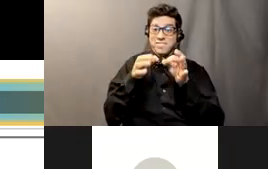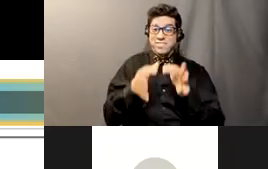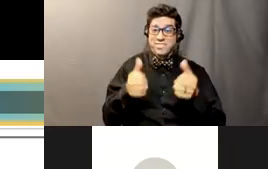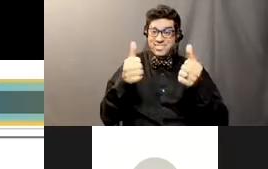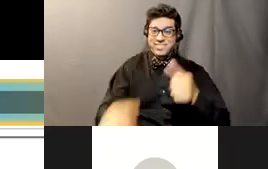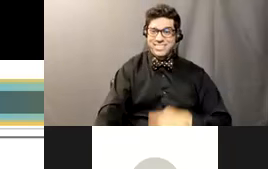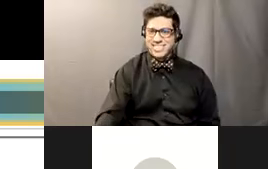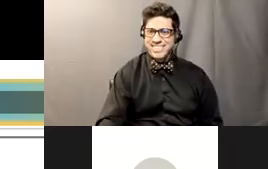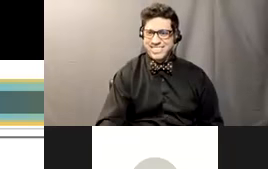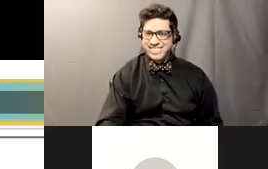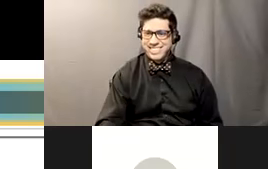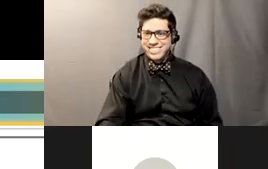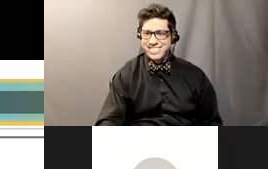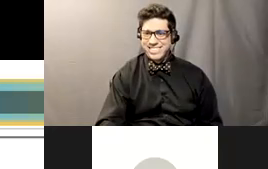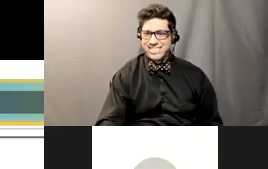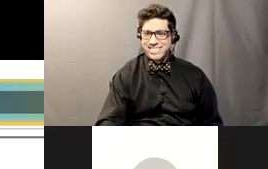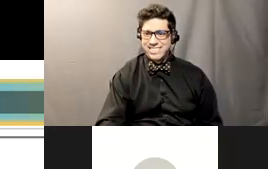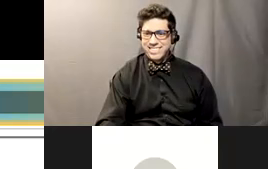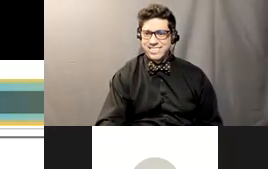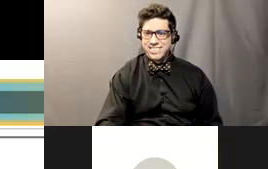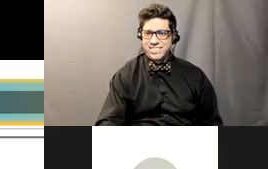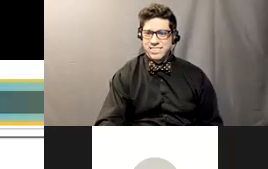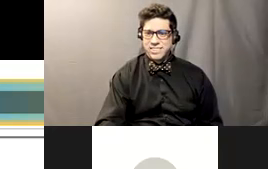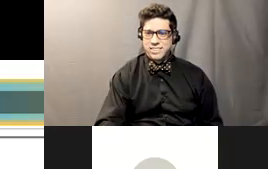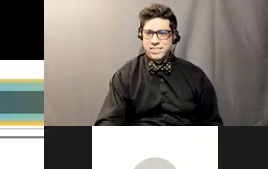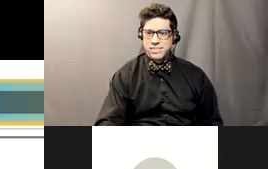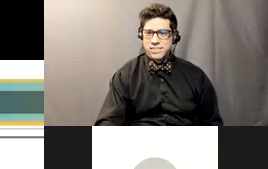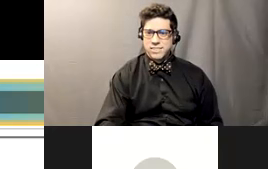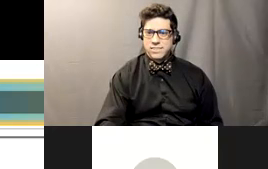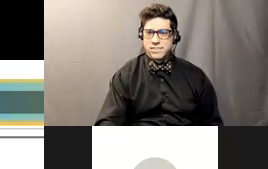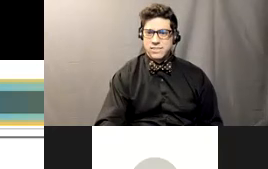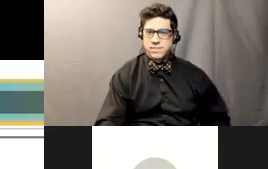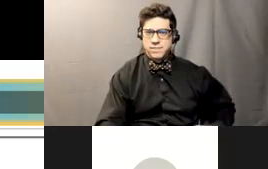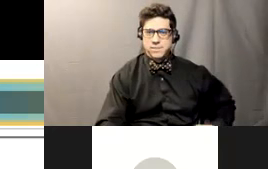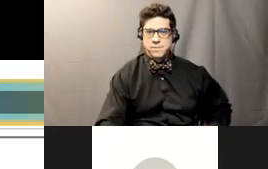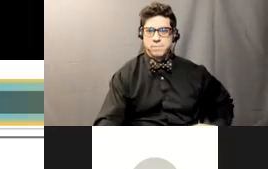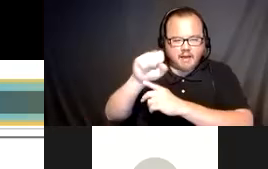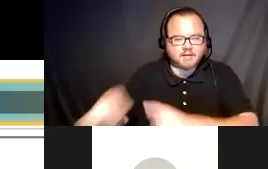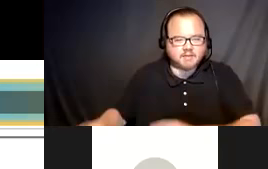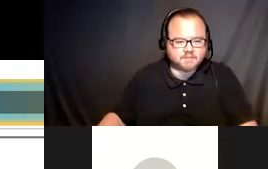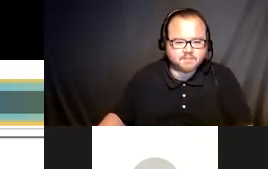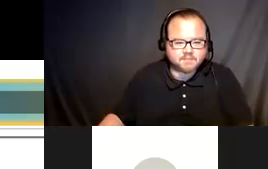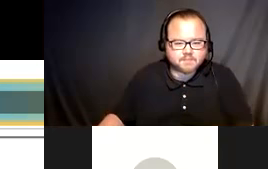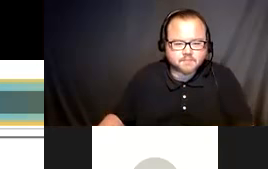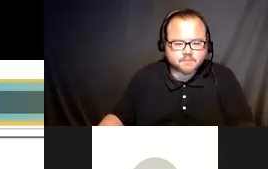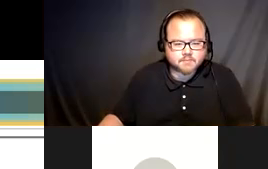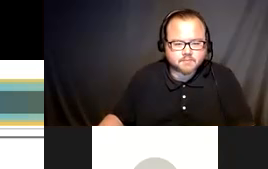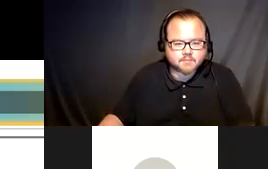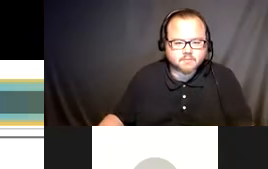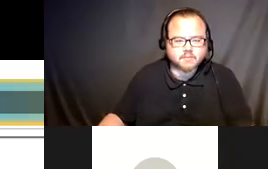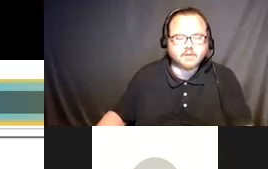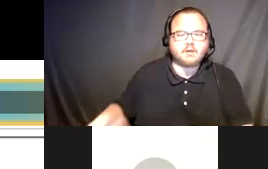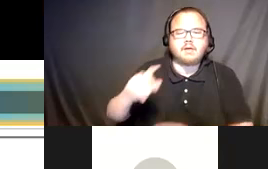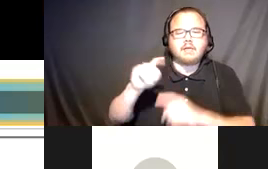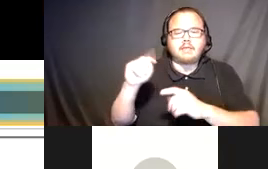In regards to intervention, so this year we have school counselors, PBIS specialists, and mental health professionals on all of our campuses,